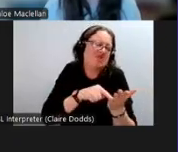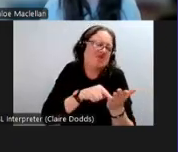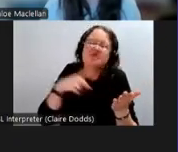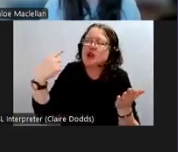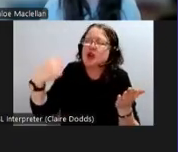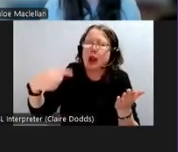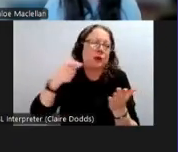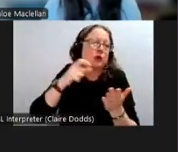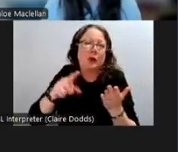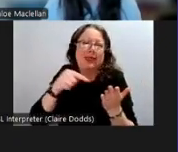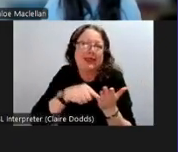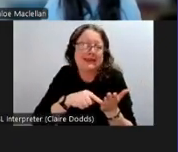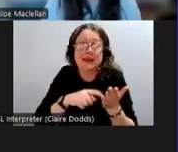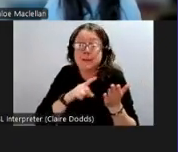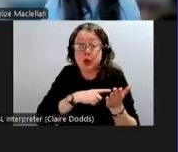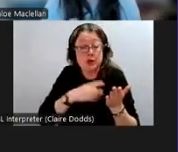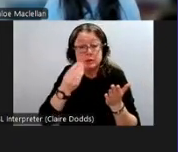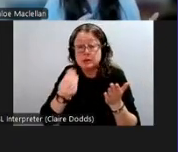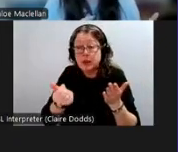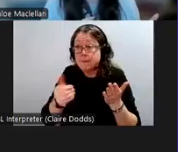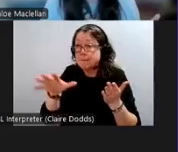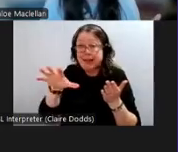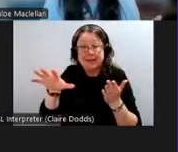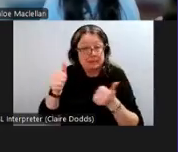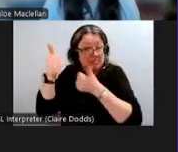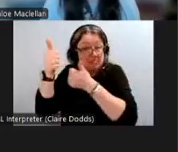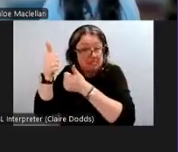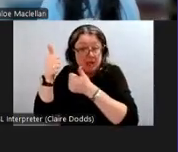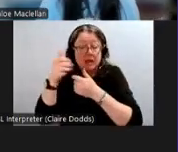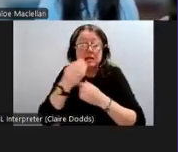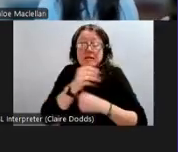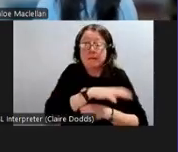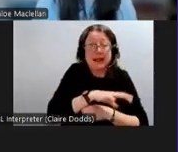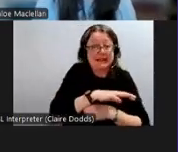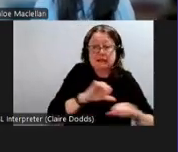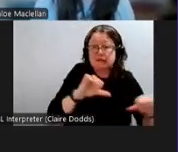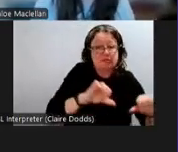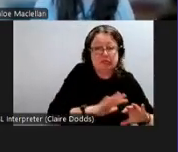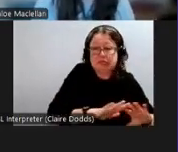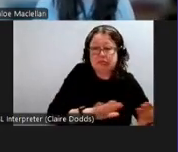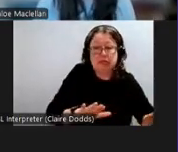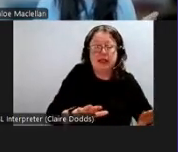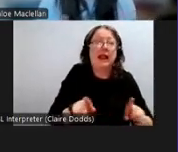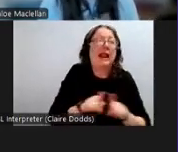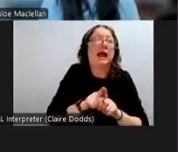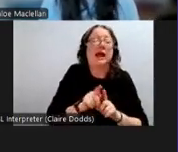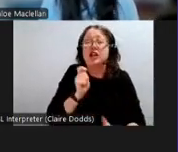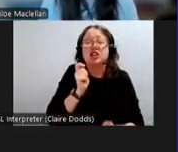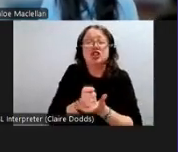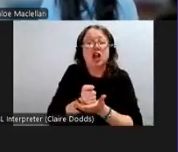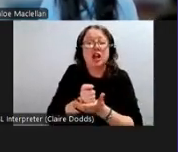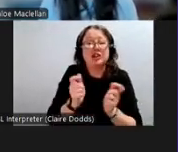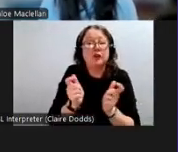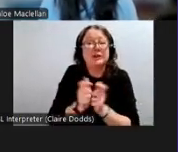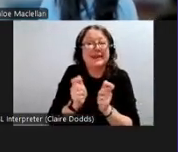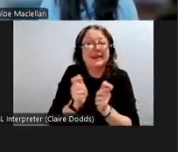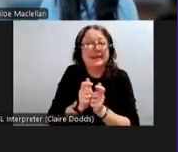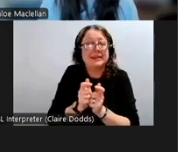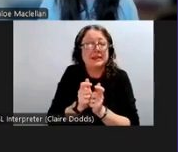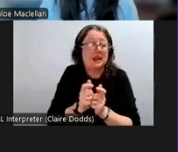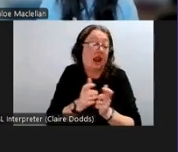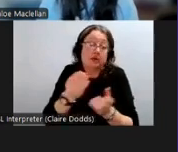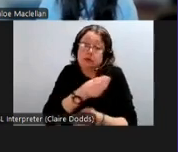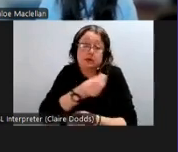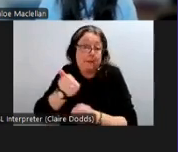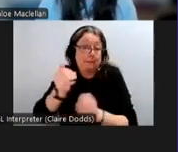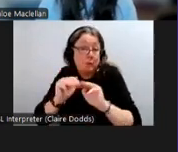some places it works and in others it doesn't. So for example, charging for tickets, some museums are free and have great